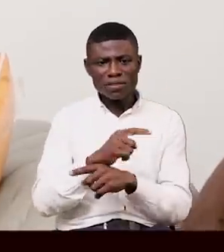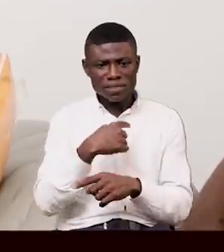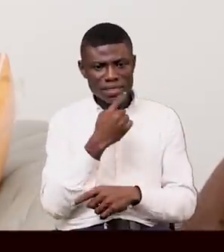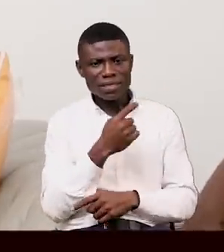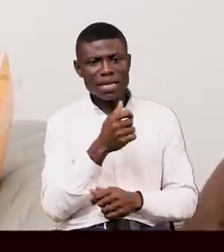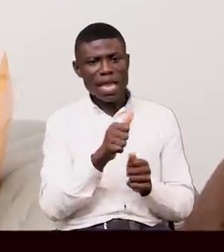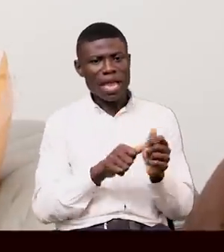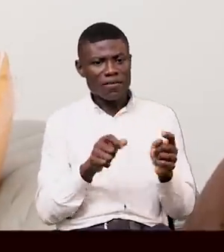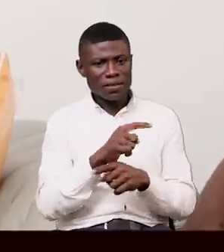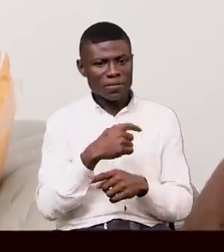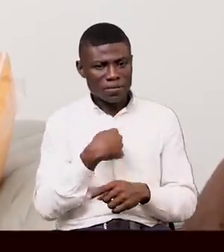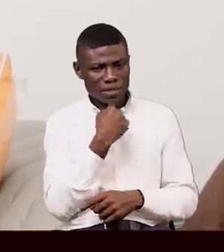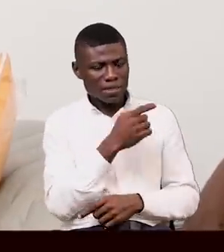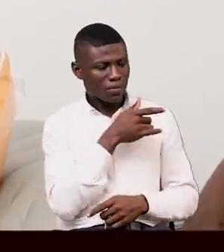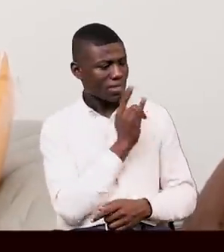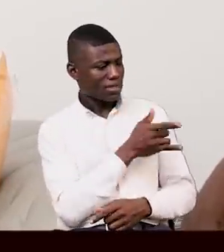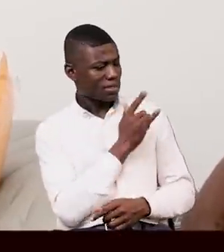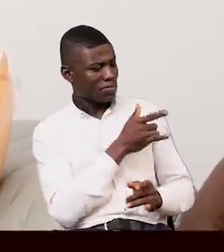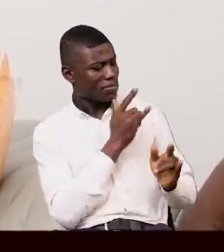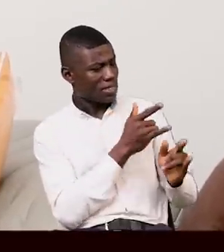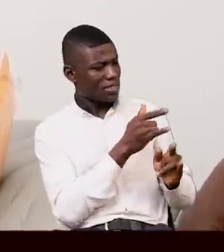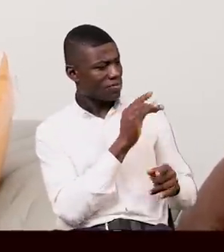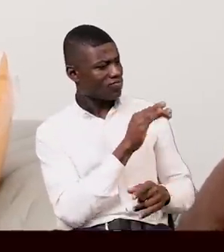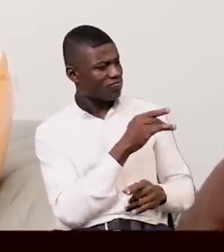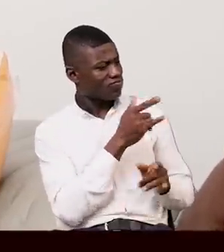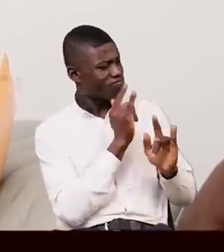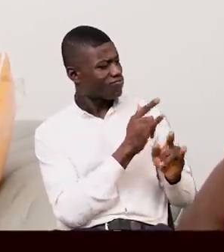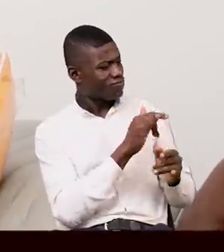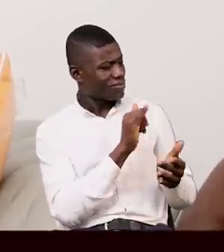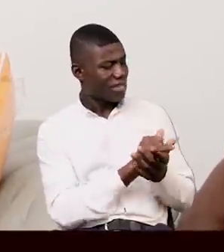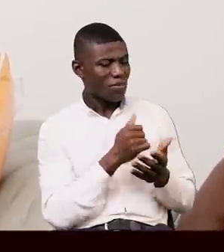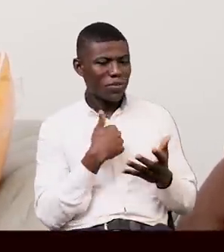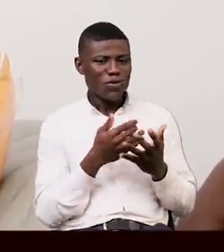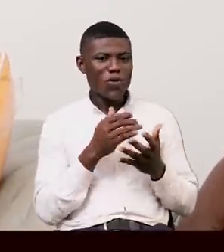ta de ka mi ta ta de sire no pa se